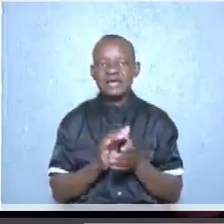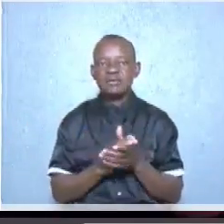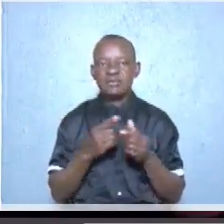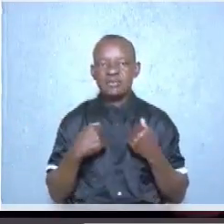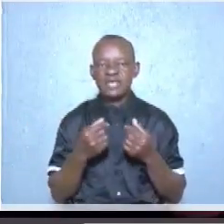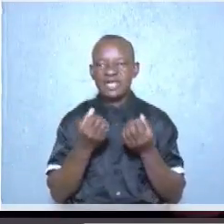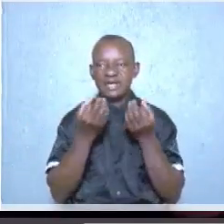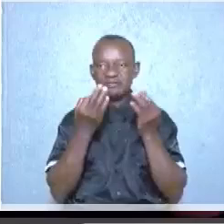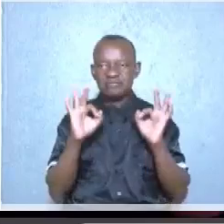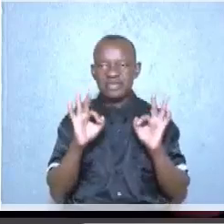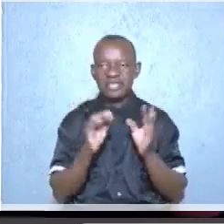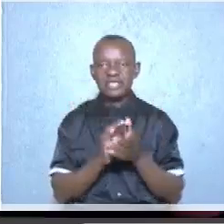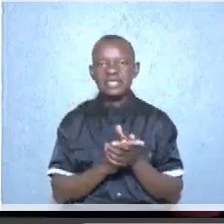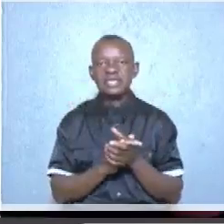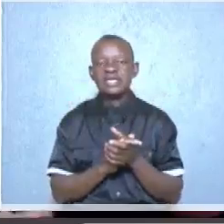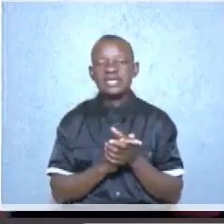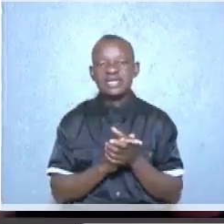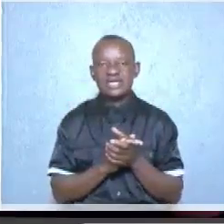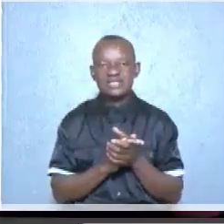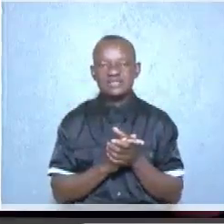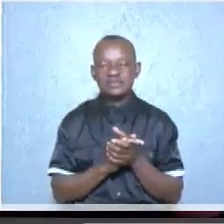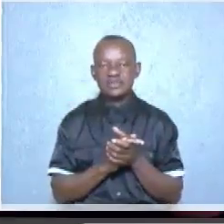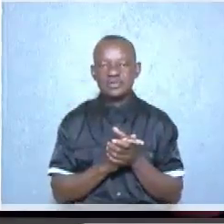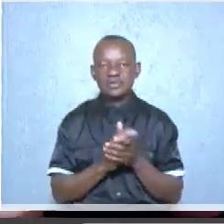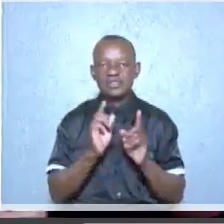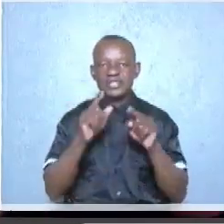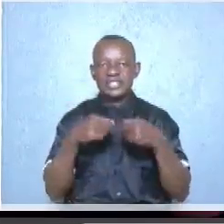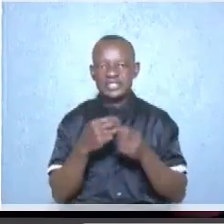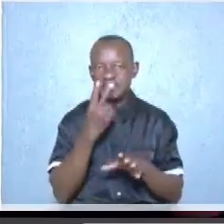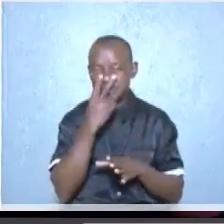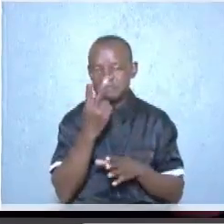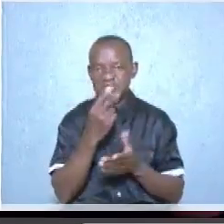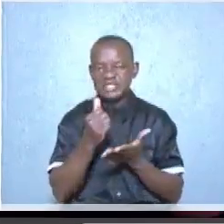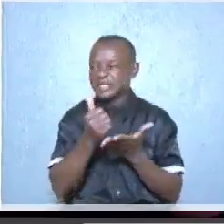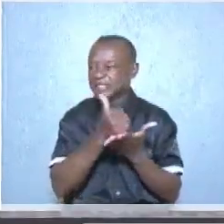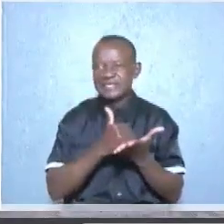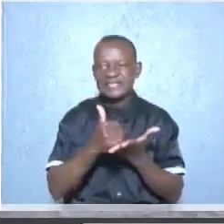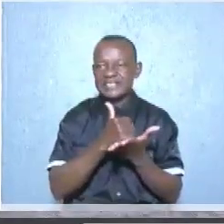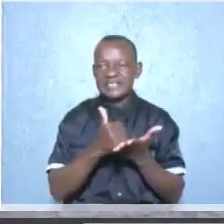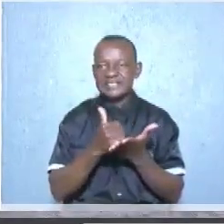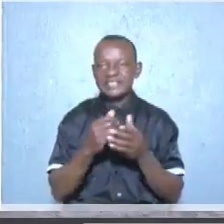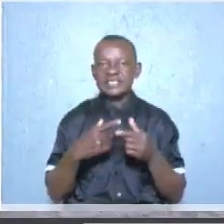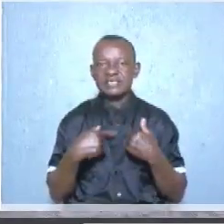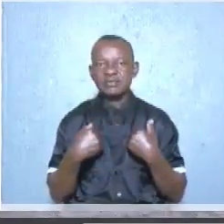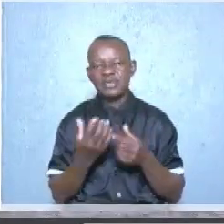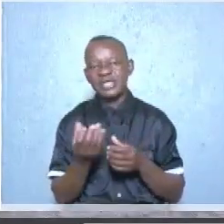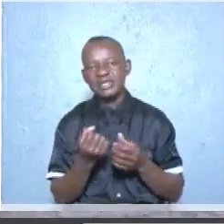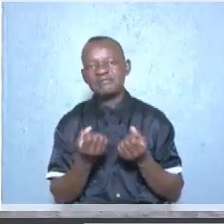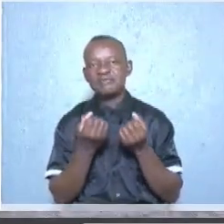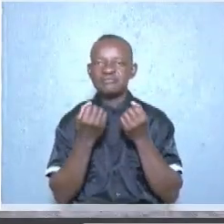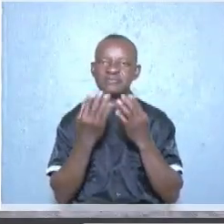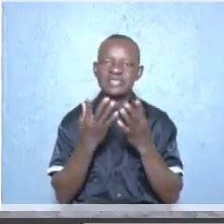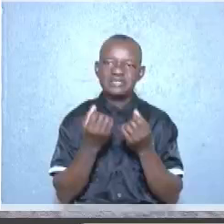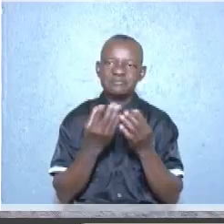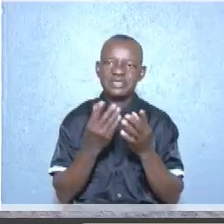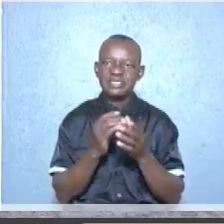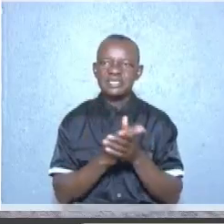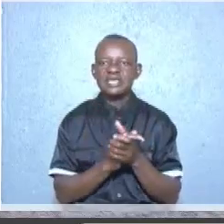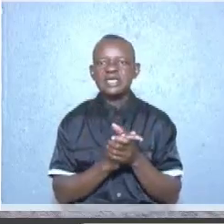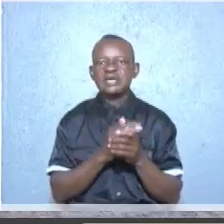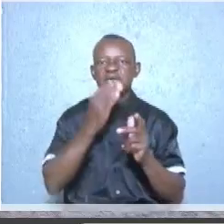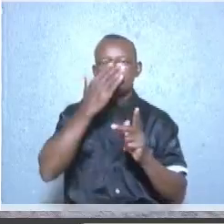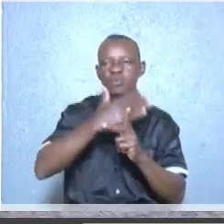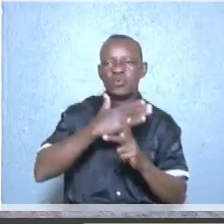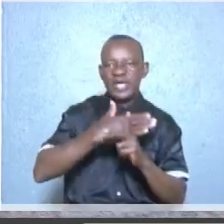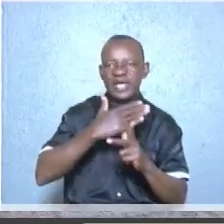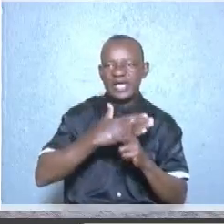more for the employees. It was catering for the employees in terms of working hours, in terms